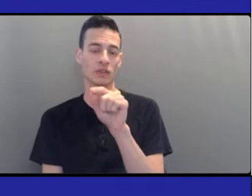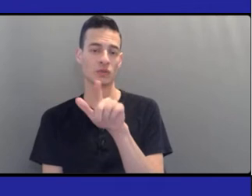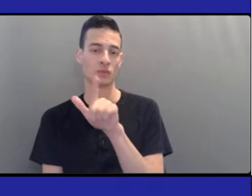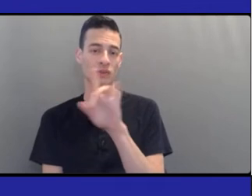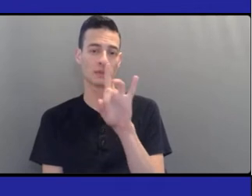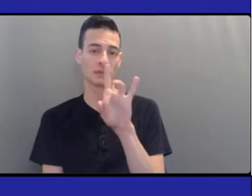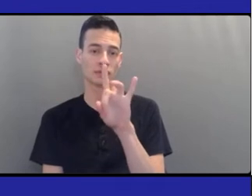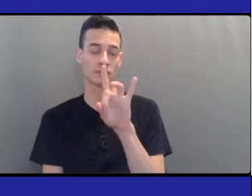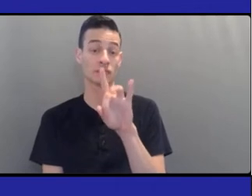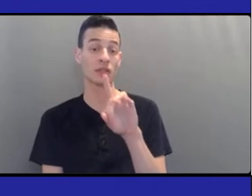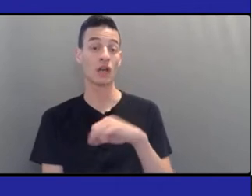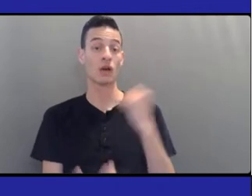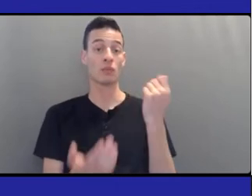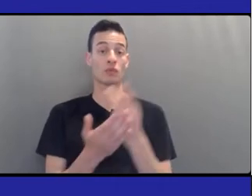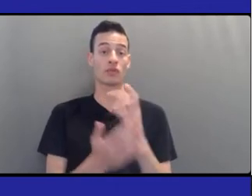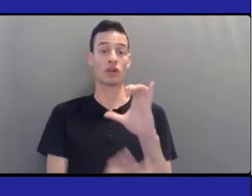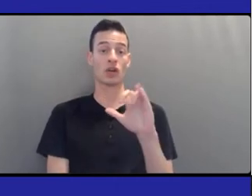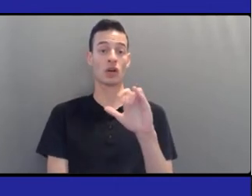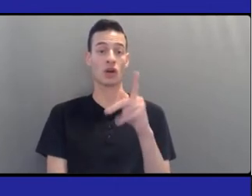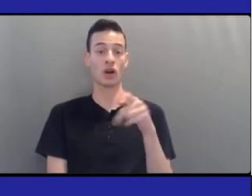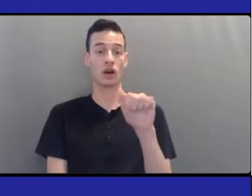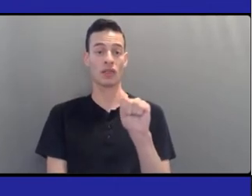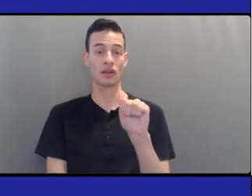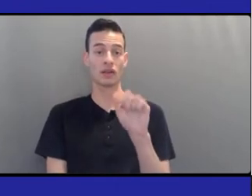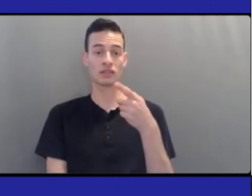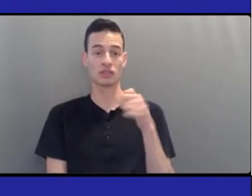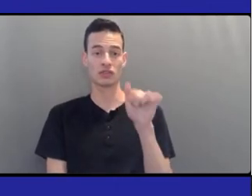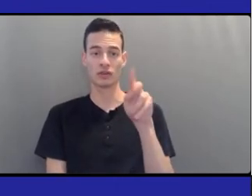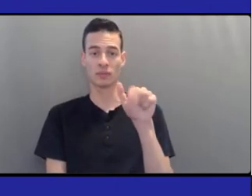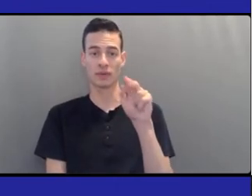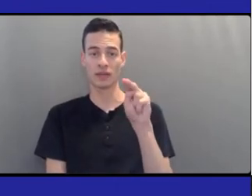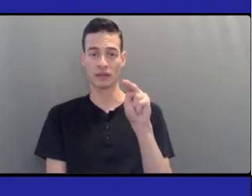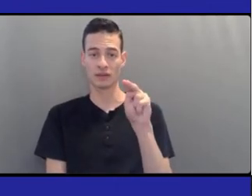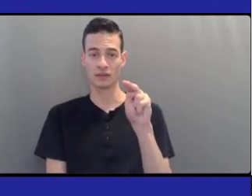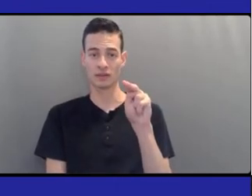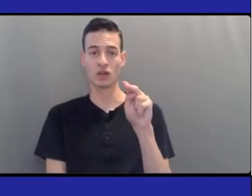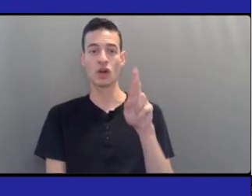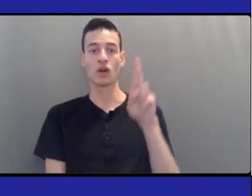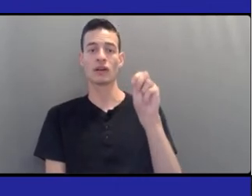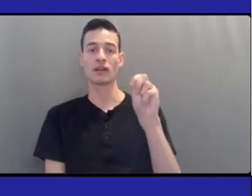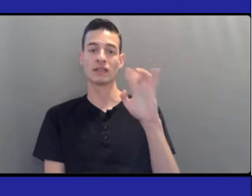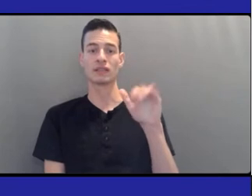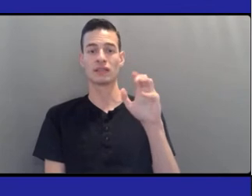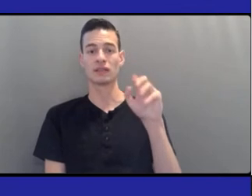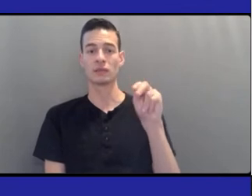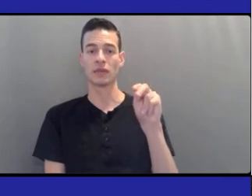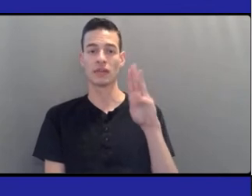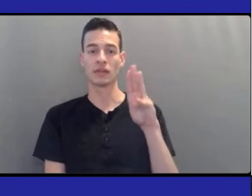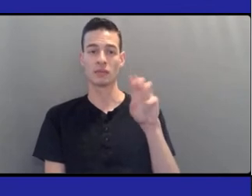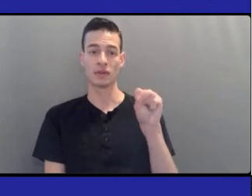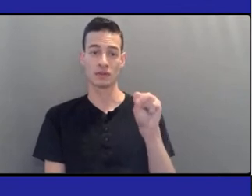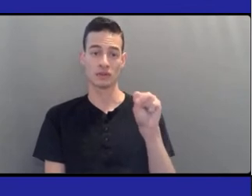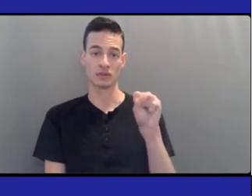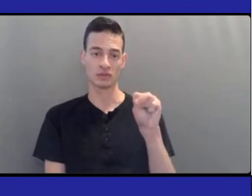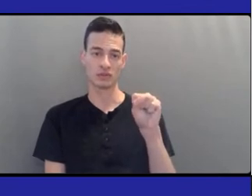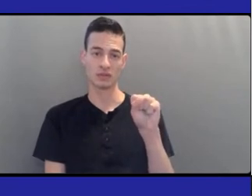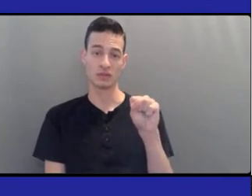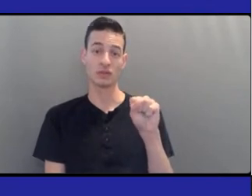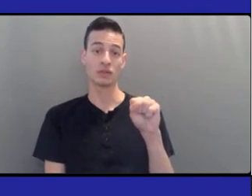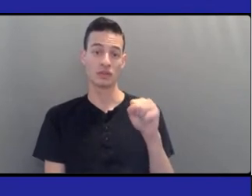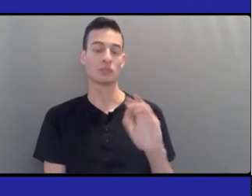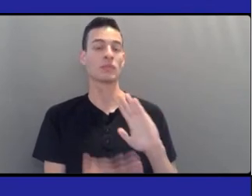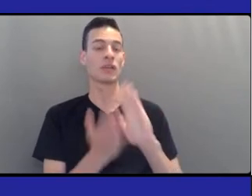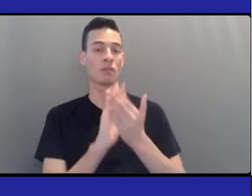RNCNMS, to be a member of the Board of Directors of the subsidiary Public Benefit Corporation to be established to hold a license under